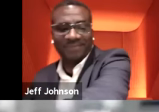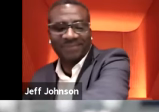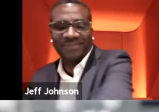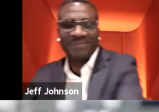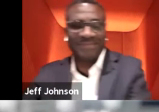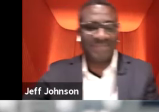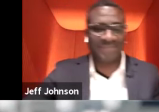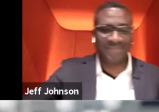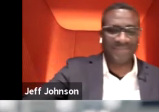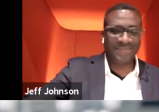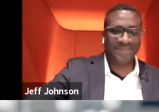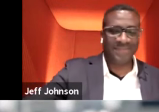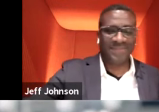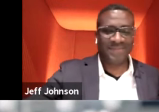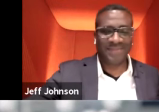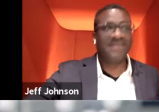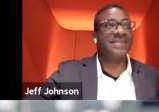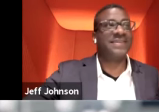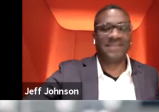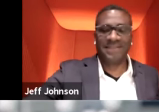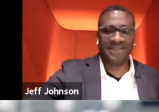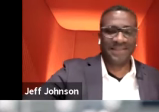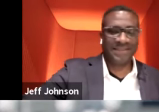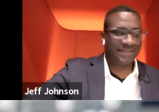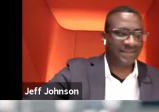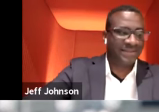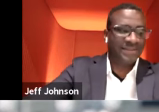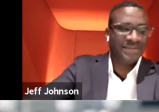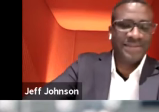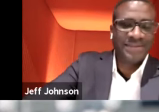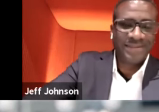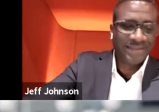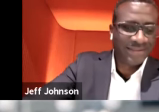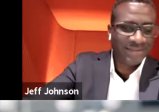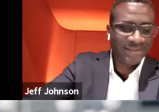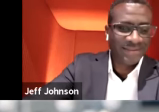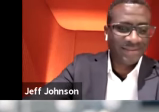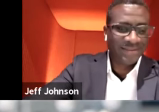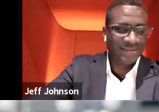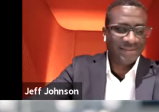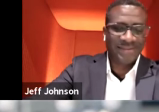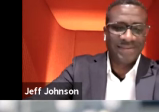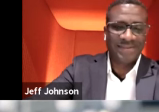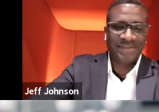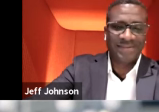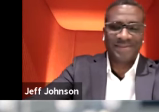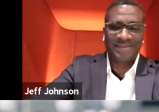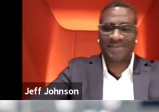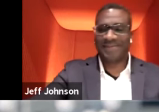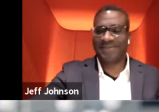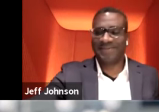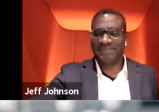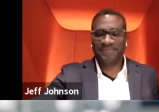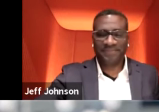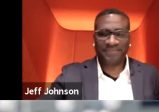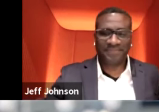Hello, everyone. Welcome to Denver Startup Week. I'm John, the Spotlight Track Chair and member of the Denver Startup Week Organizing Committee. Before we